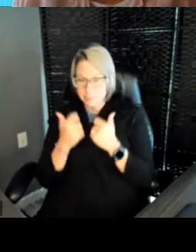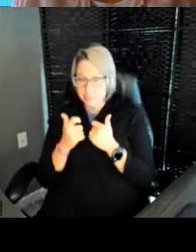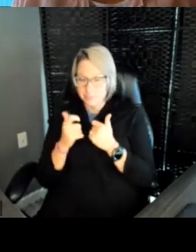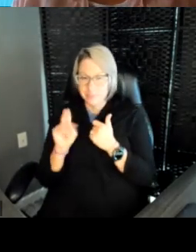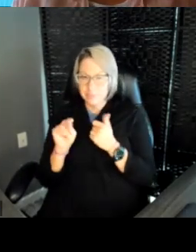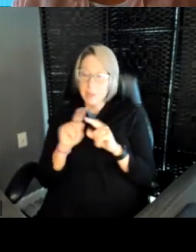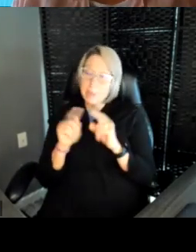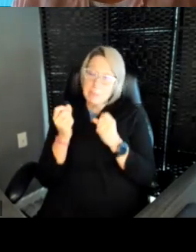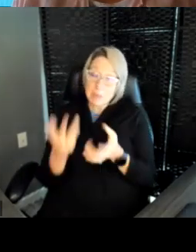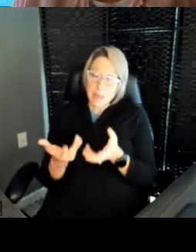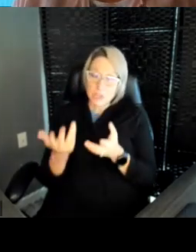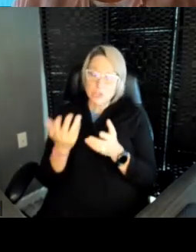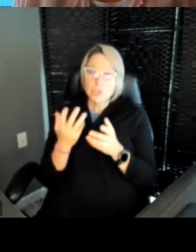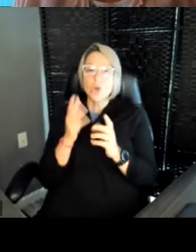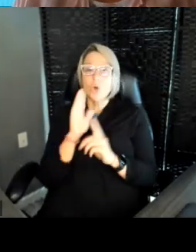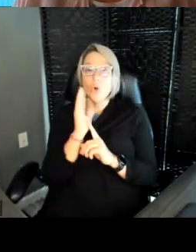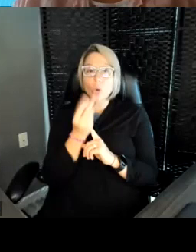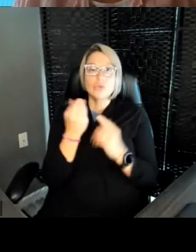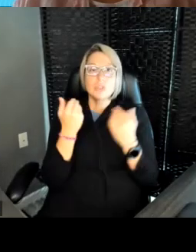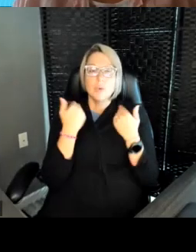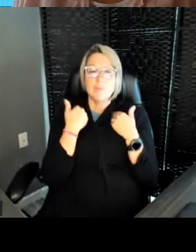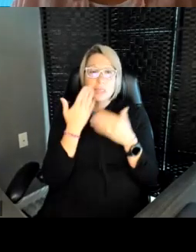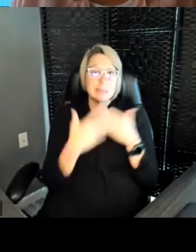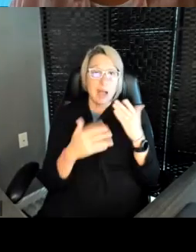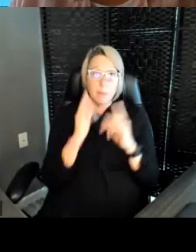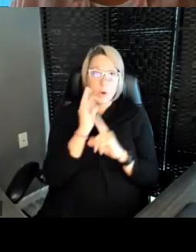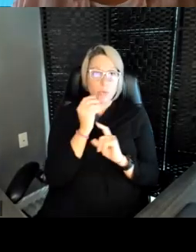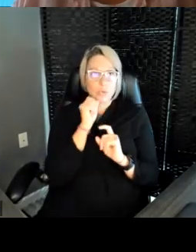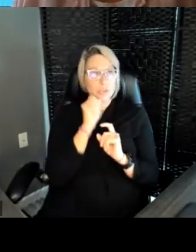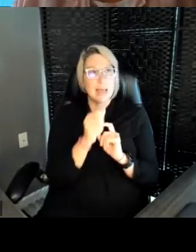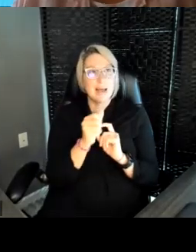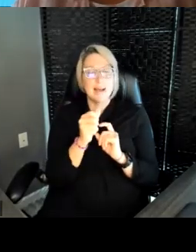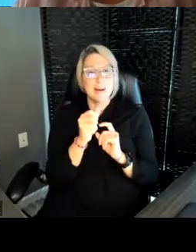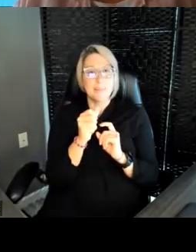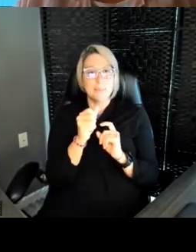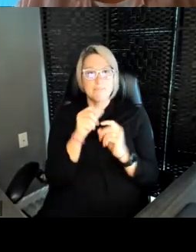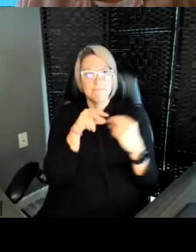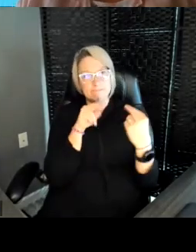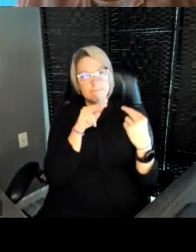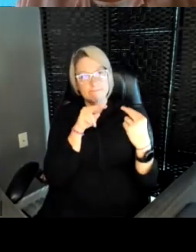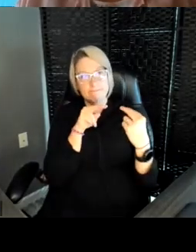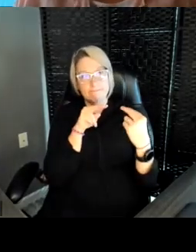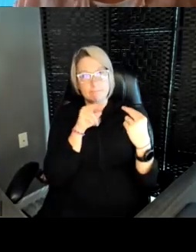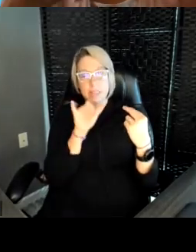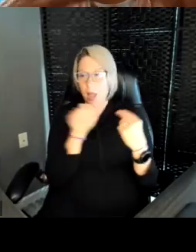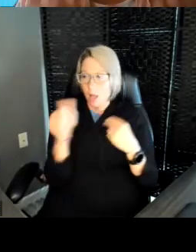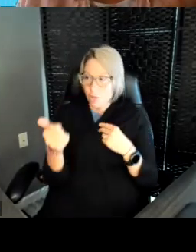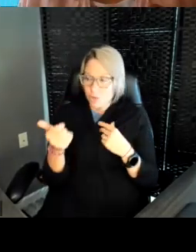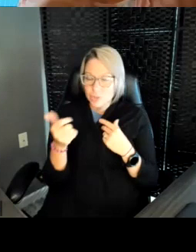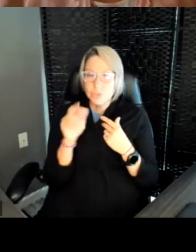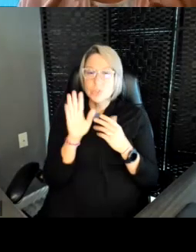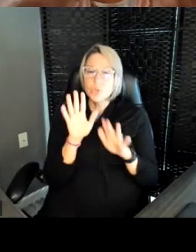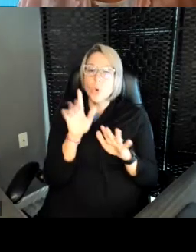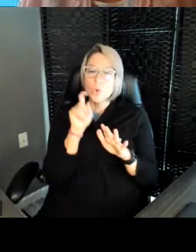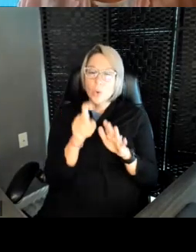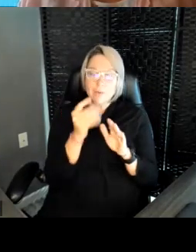is. Culturally, we have some cultures who are not as eye contact, face happy as others. So you have to put all that